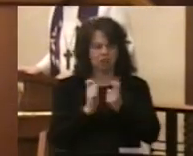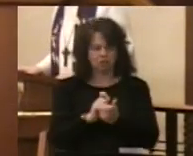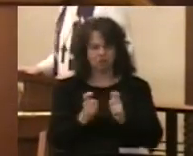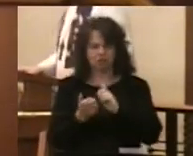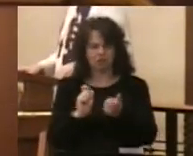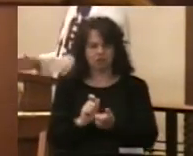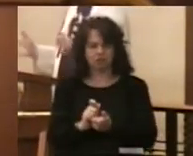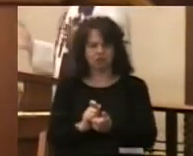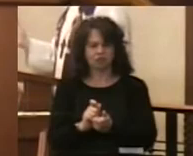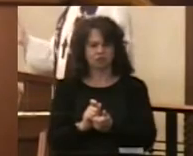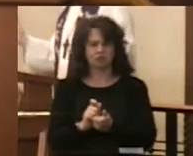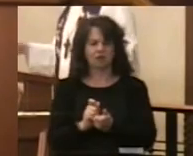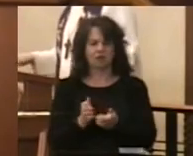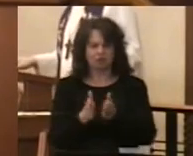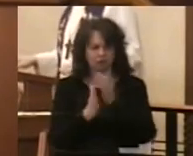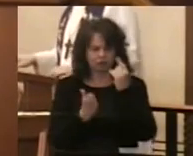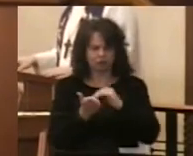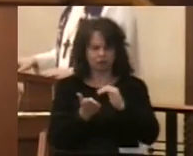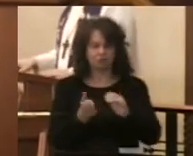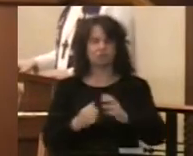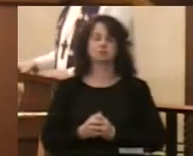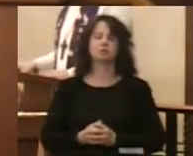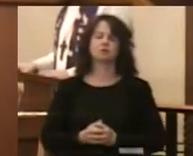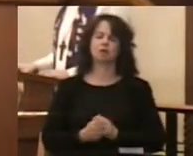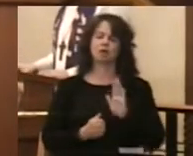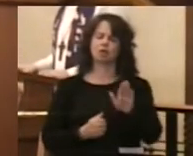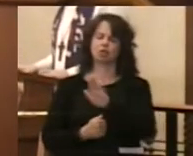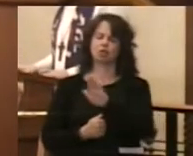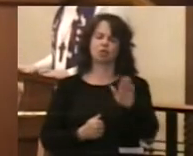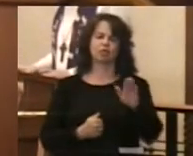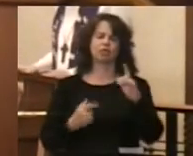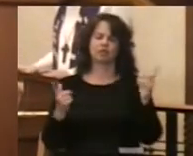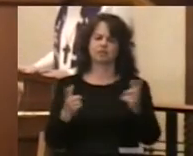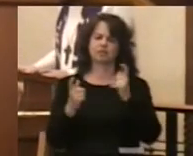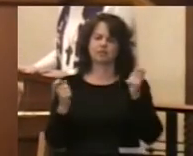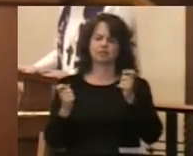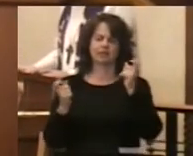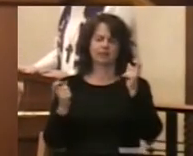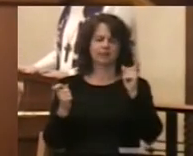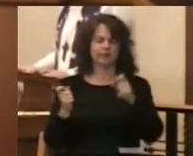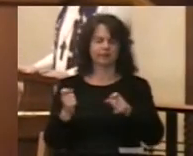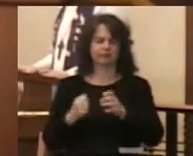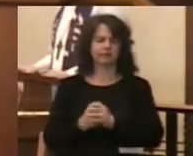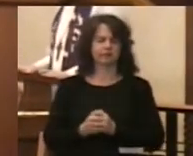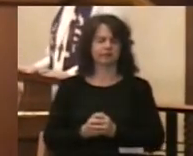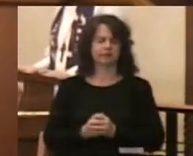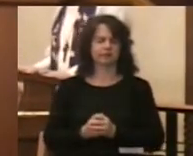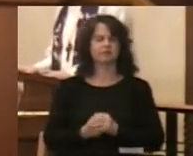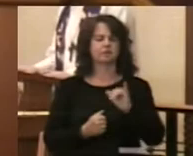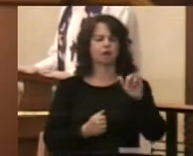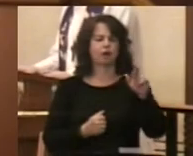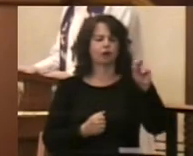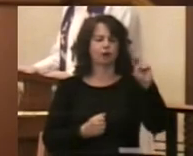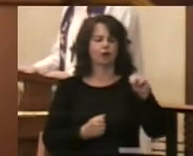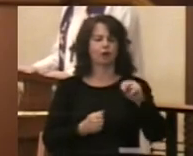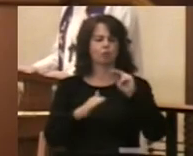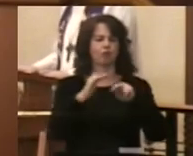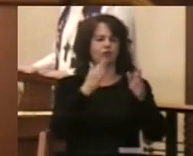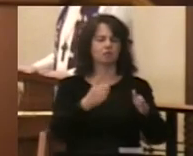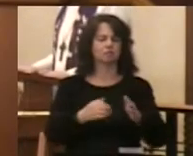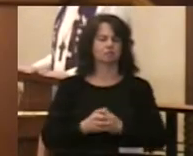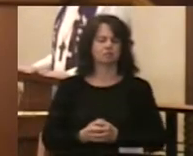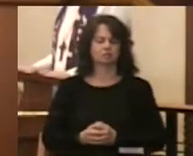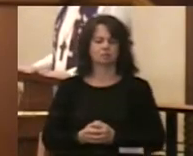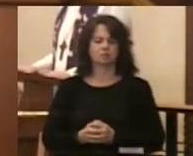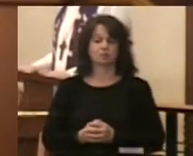And what was their sin that deserved such a Jeremiad? such an iron prophet? Well,